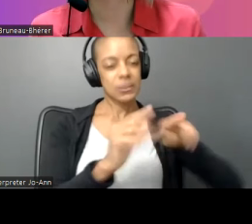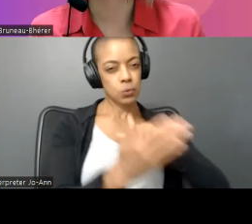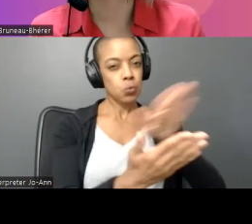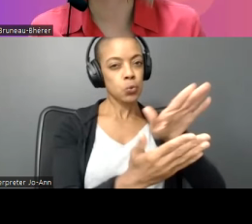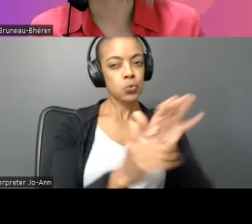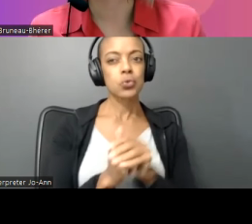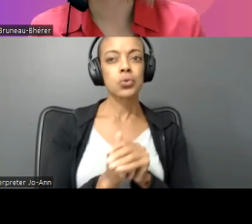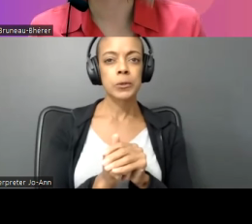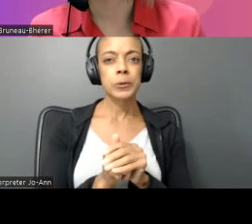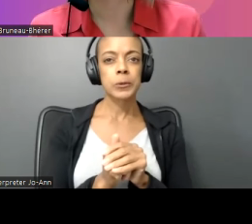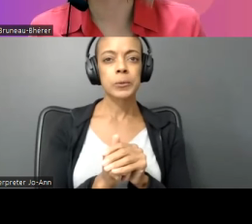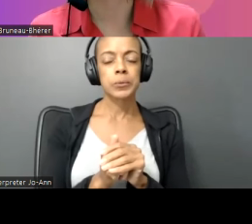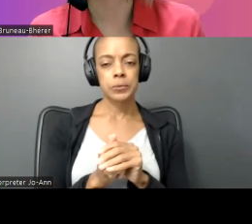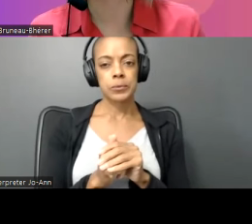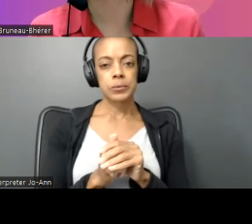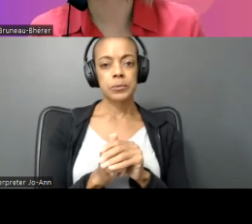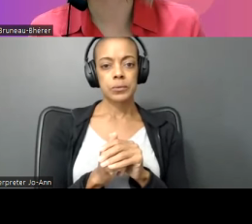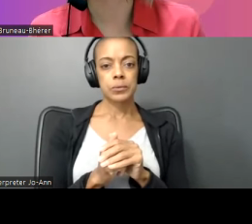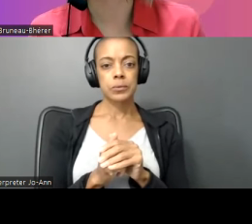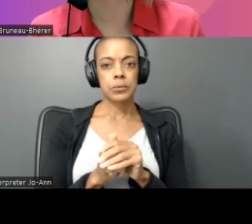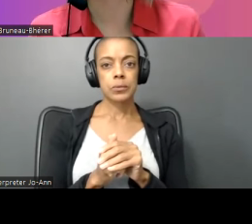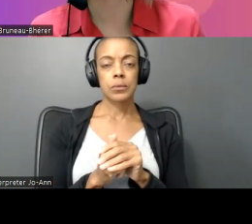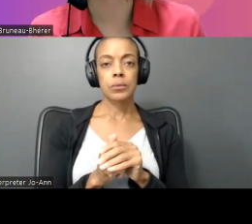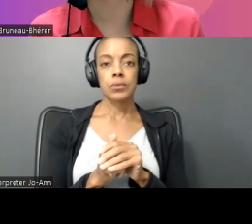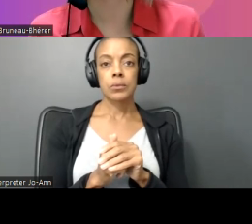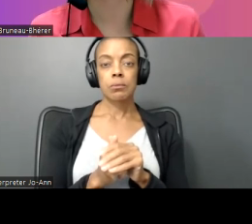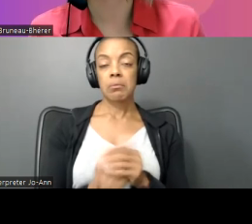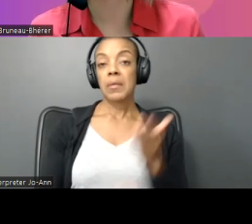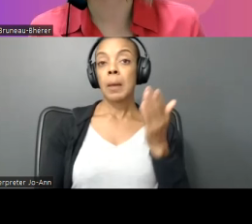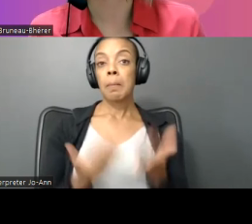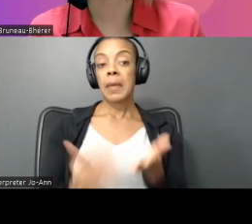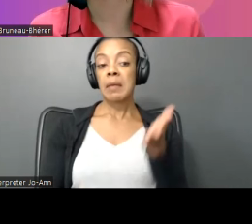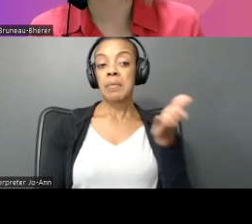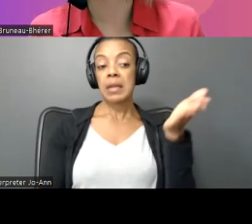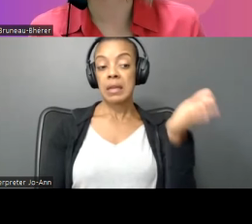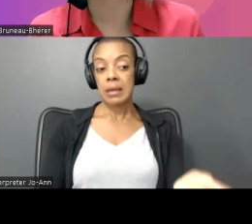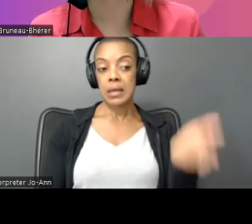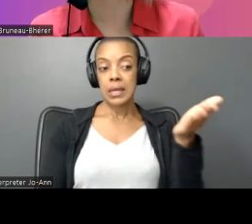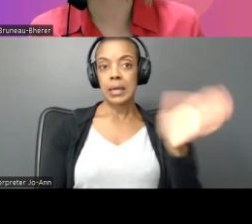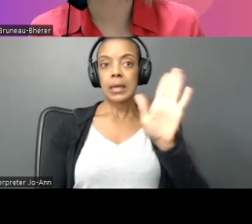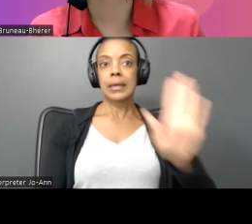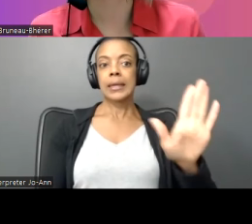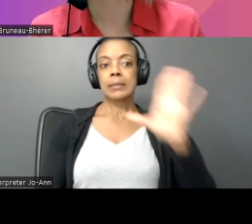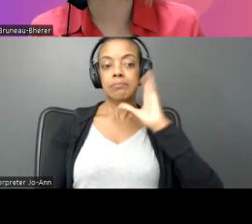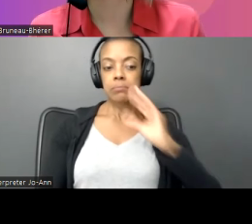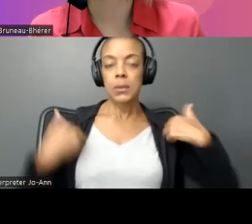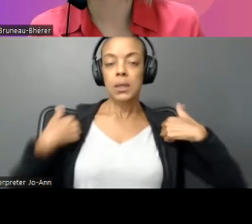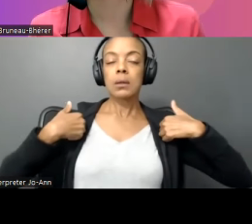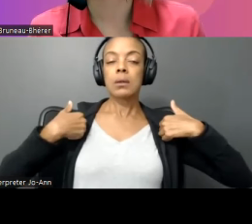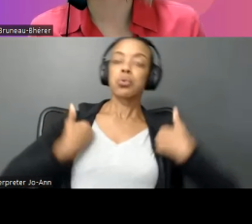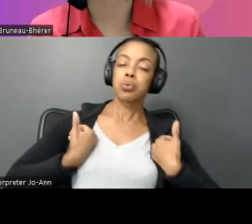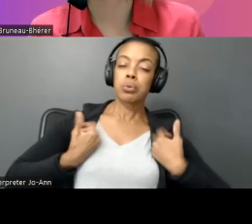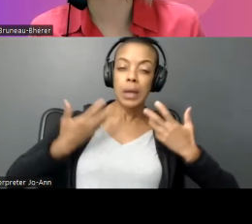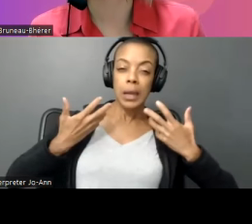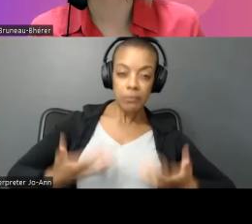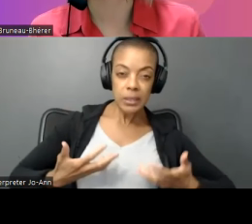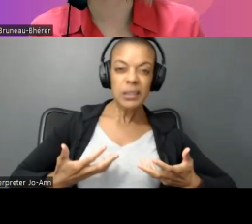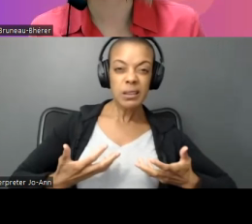Of course, you know, we can think of Jeremy, his heavy baggage, as Rosée was mentioning.